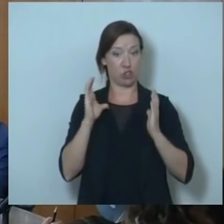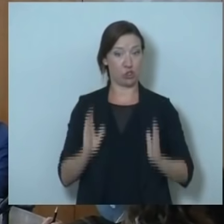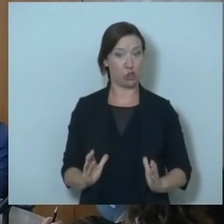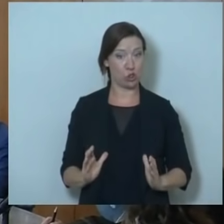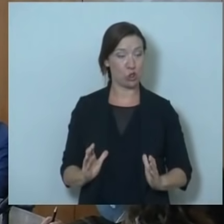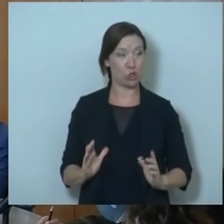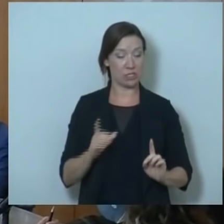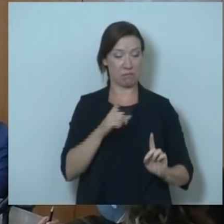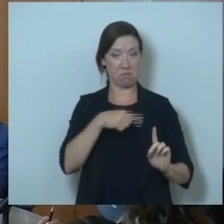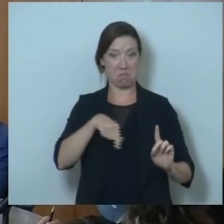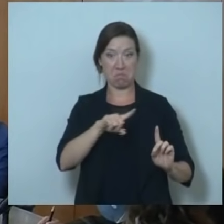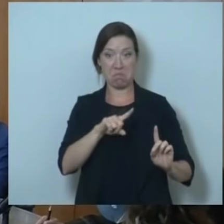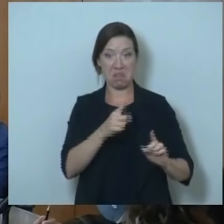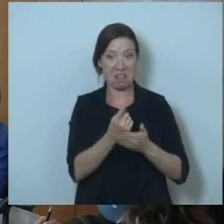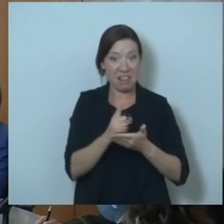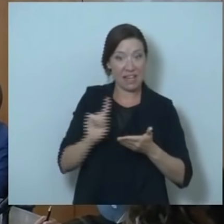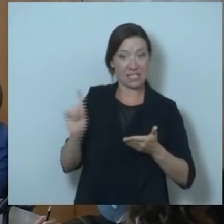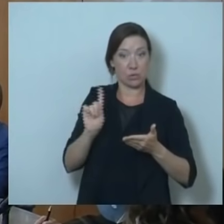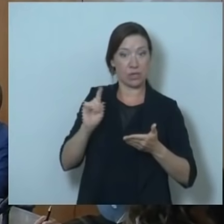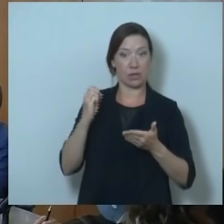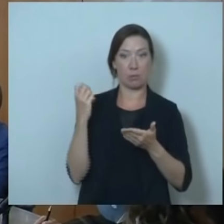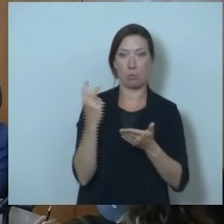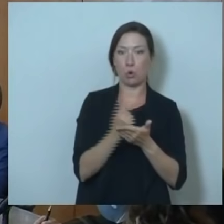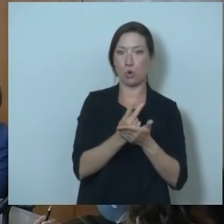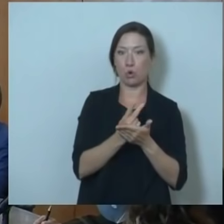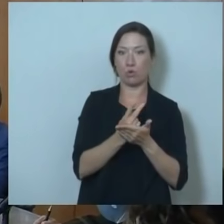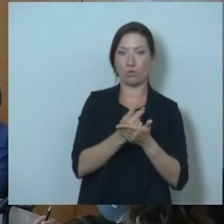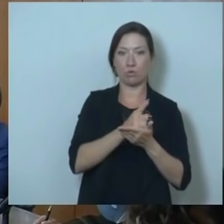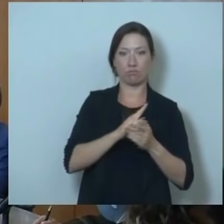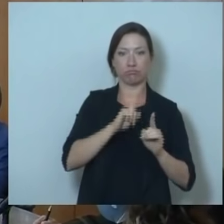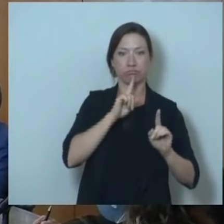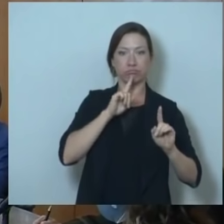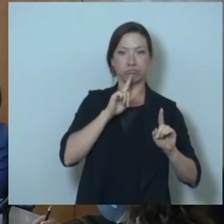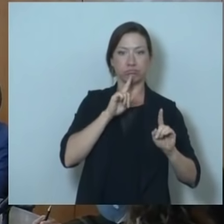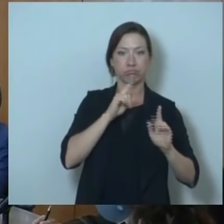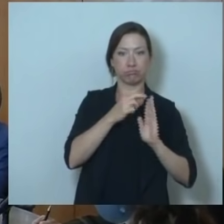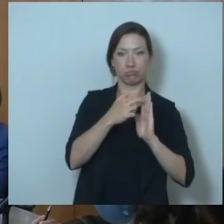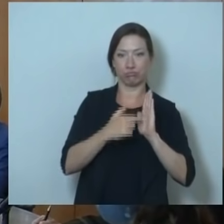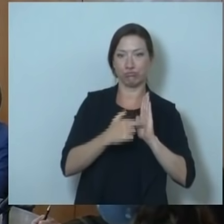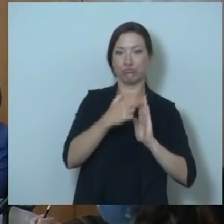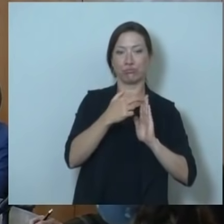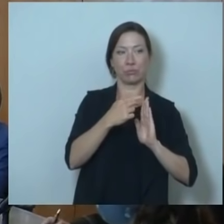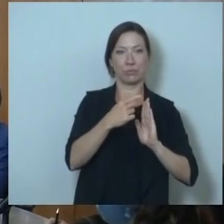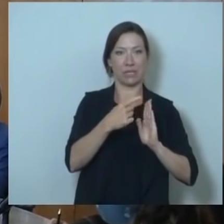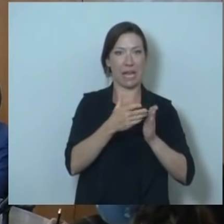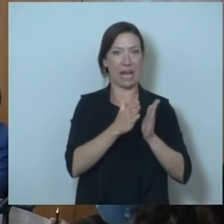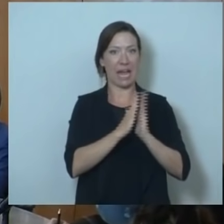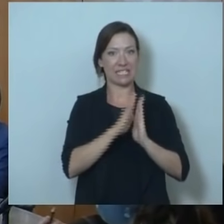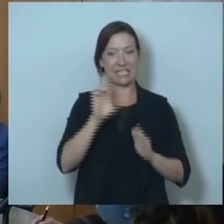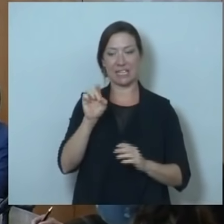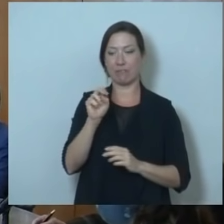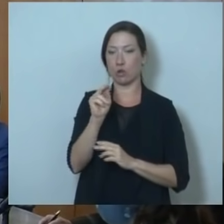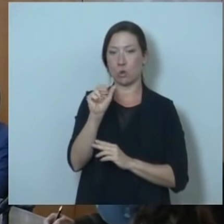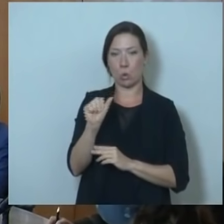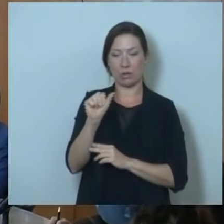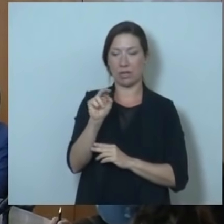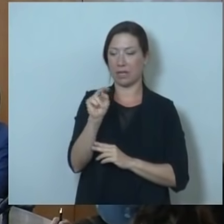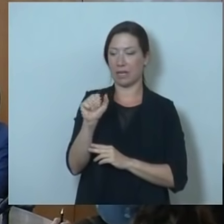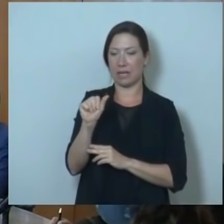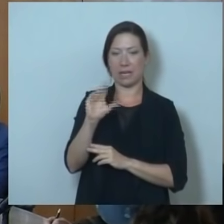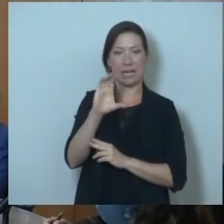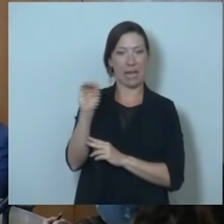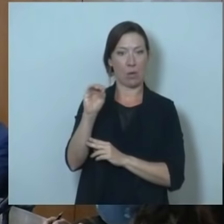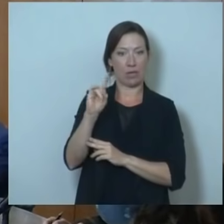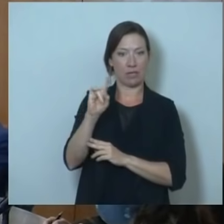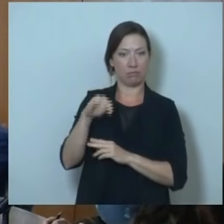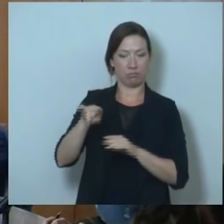which asks you to reopen the economy here in Doñana County. I was wondering what your response is to this for